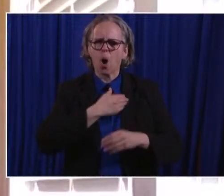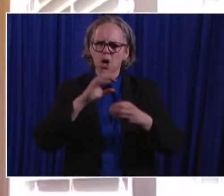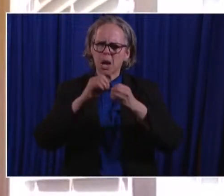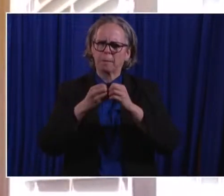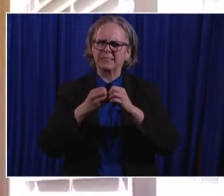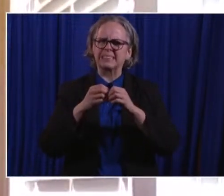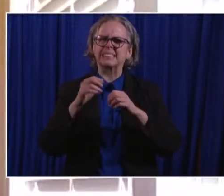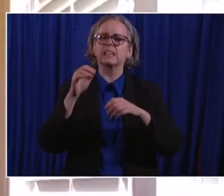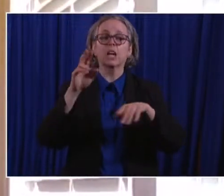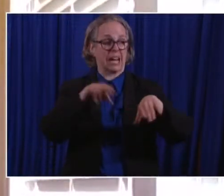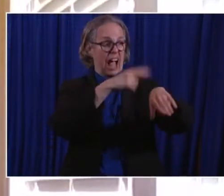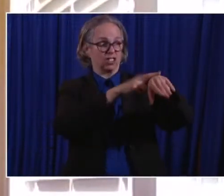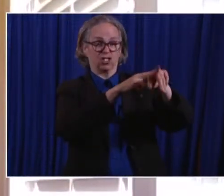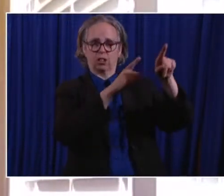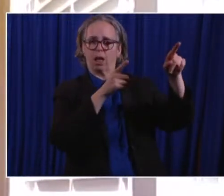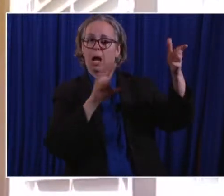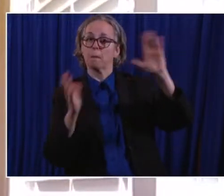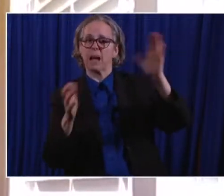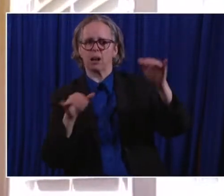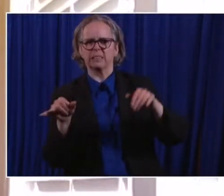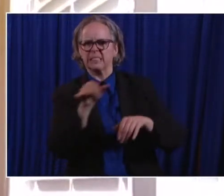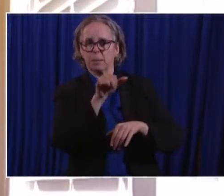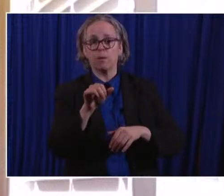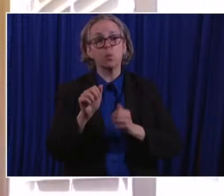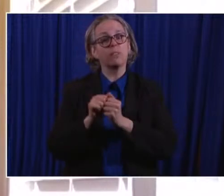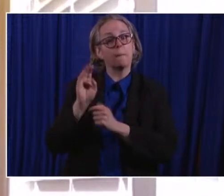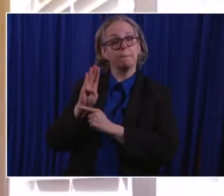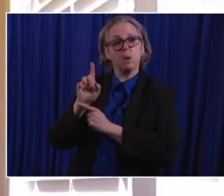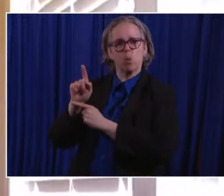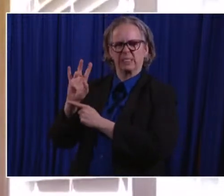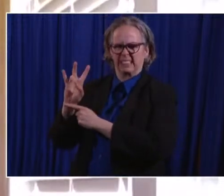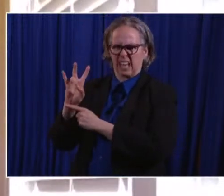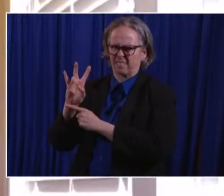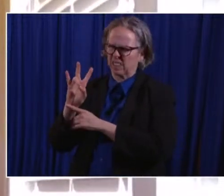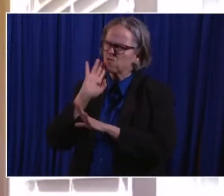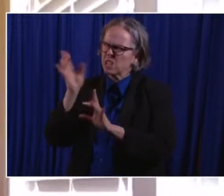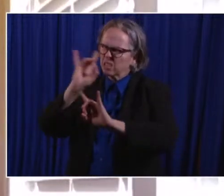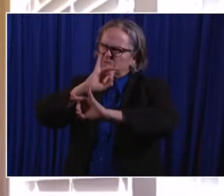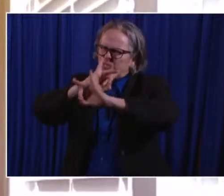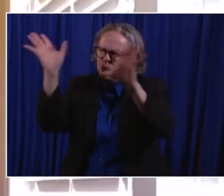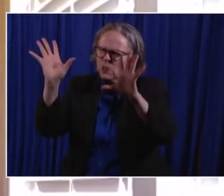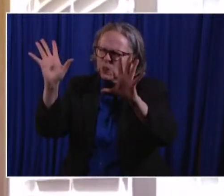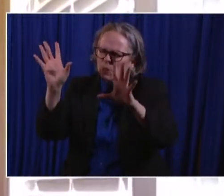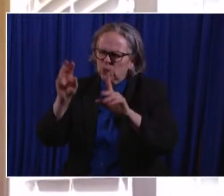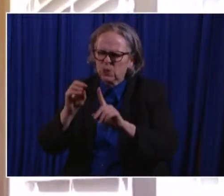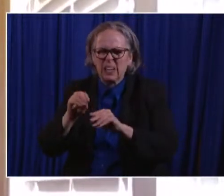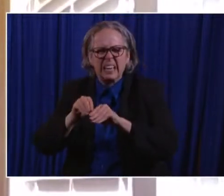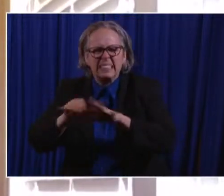B117 is leading the way. It is the dominant variant now in Ohio.